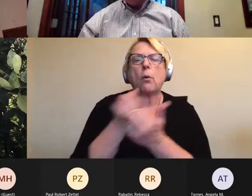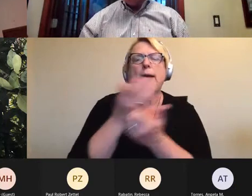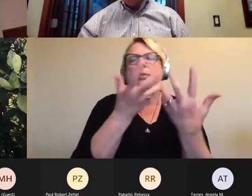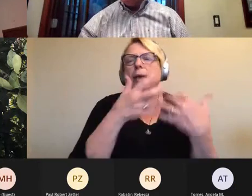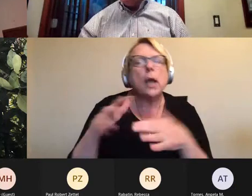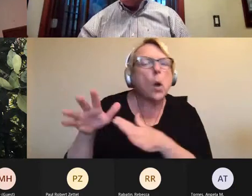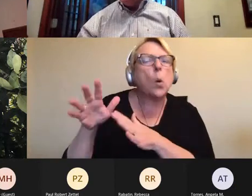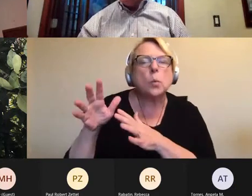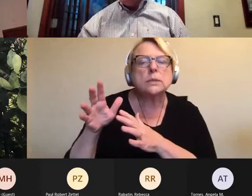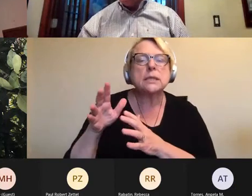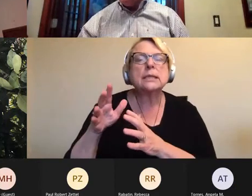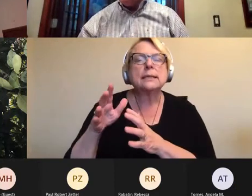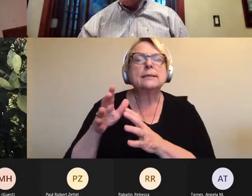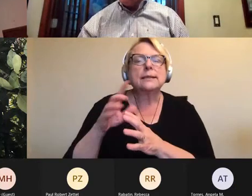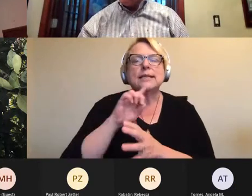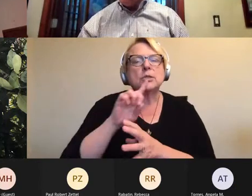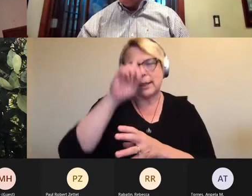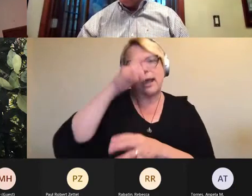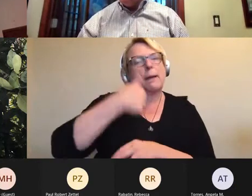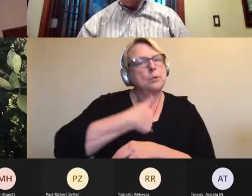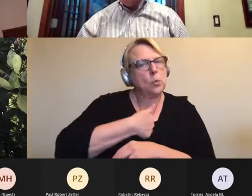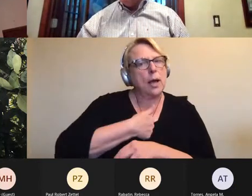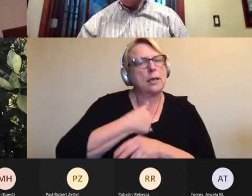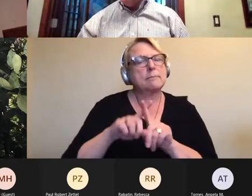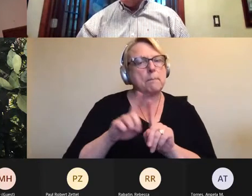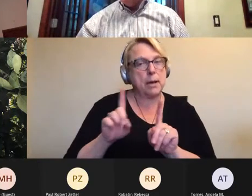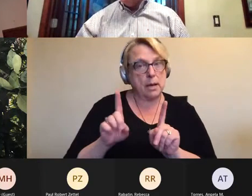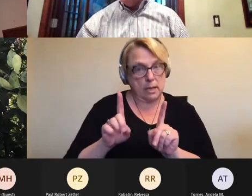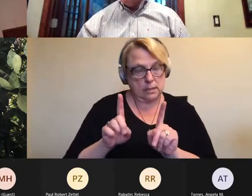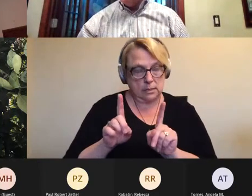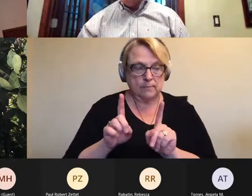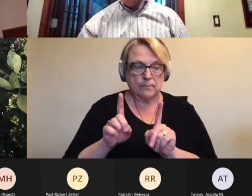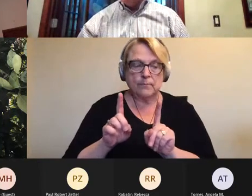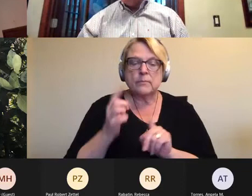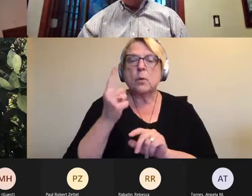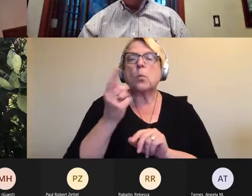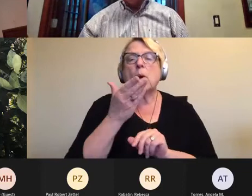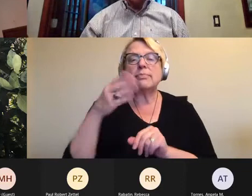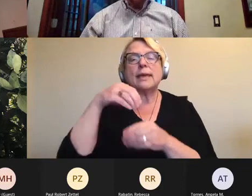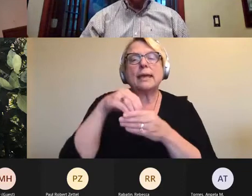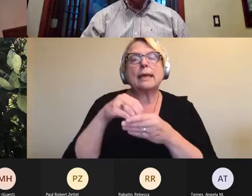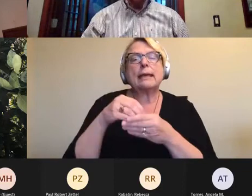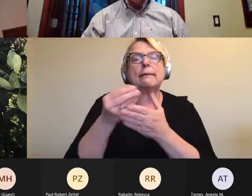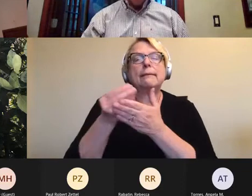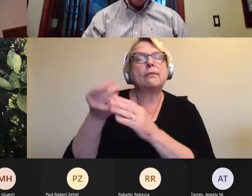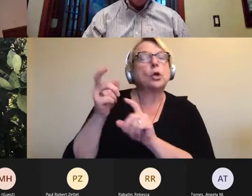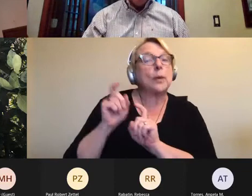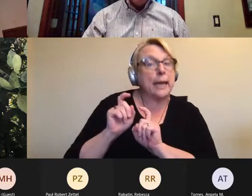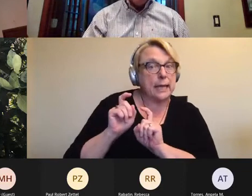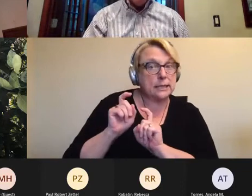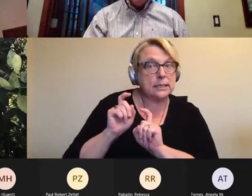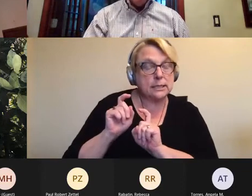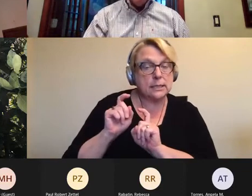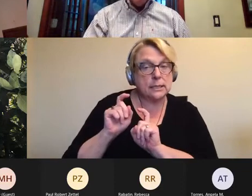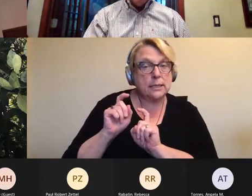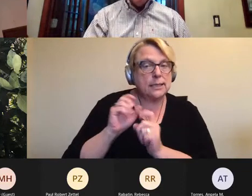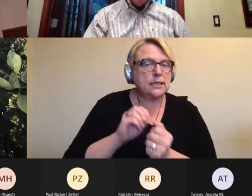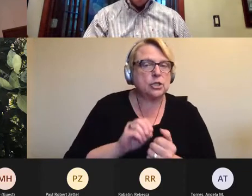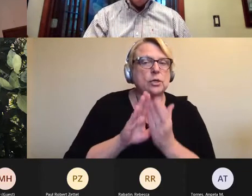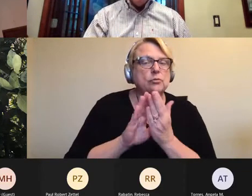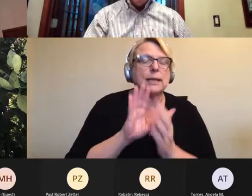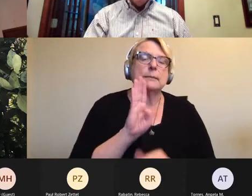is very much all up to us. But one of the things within the grant is to address the Bike